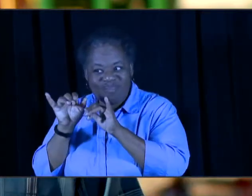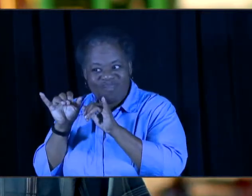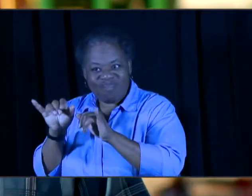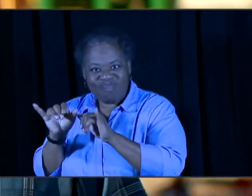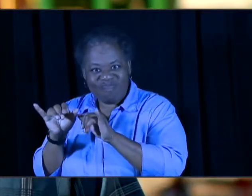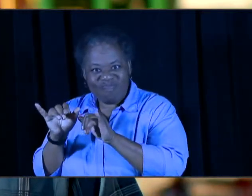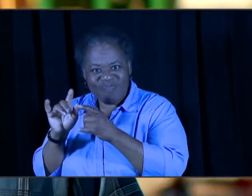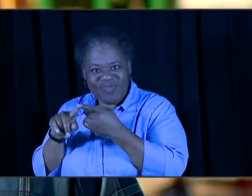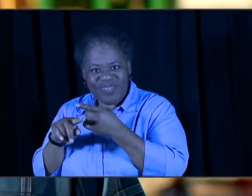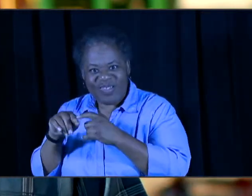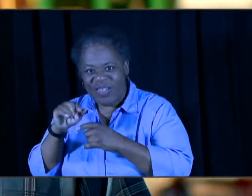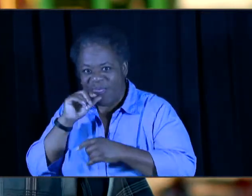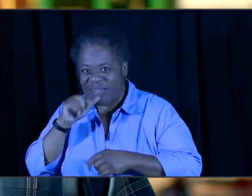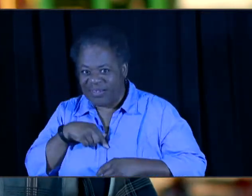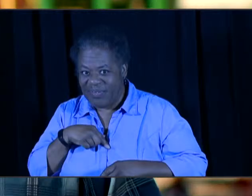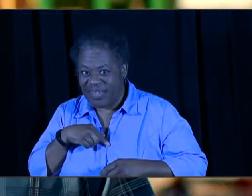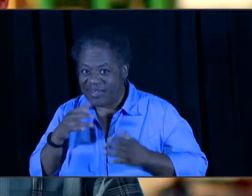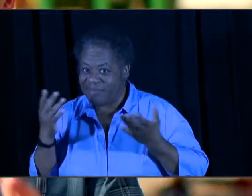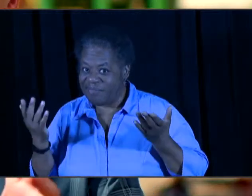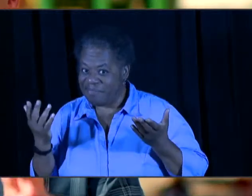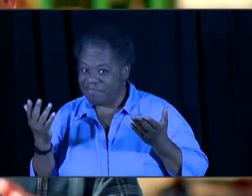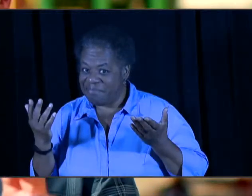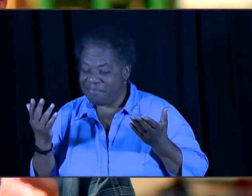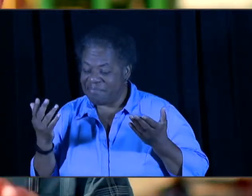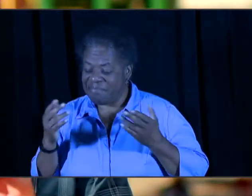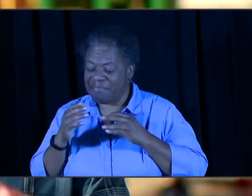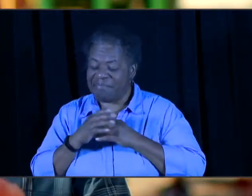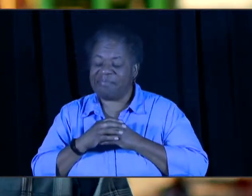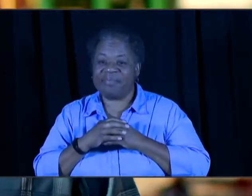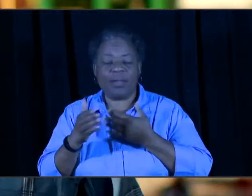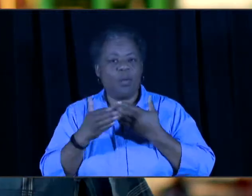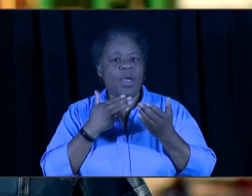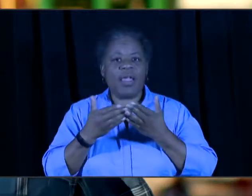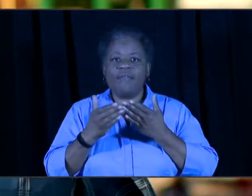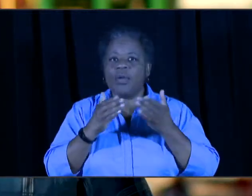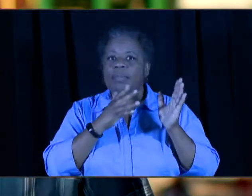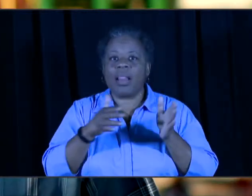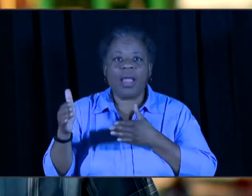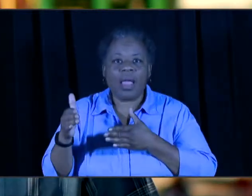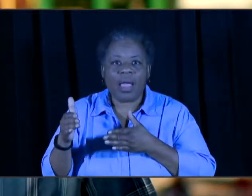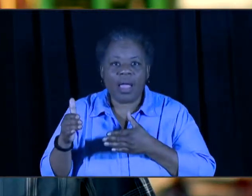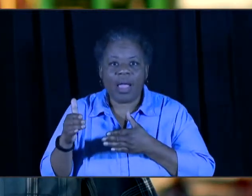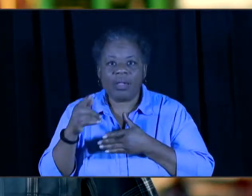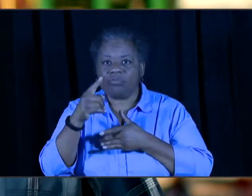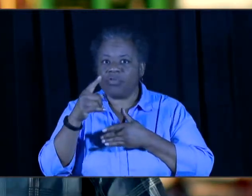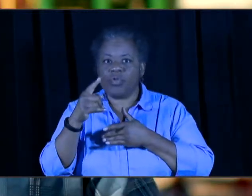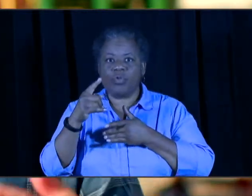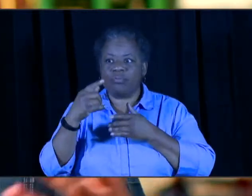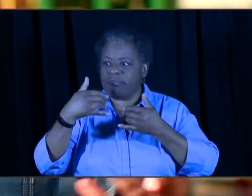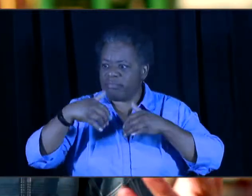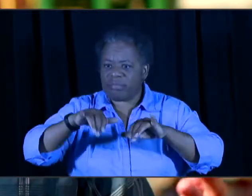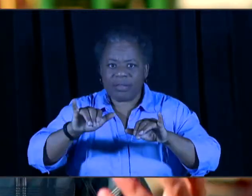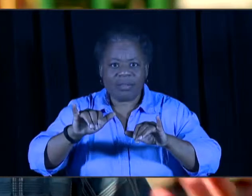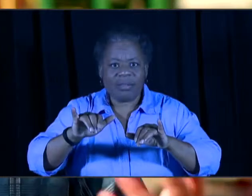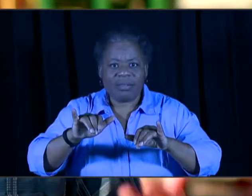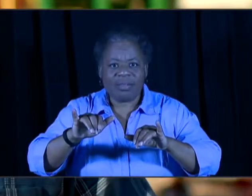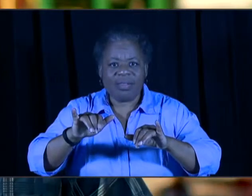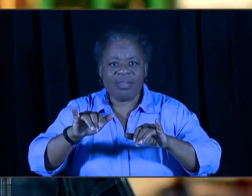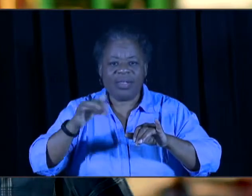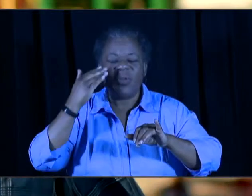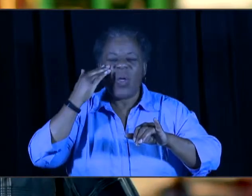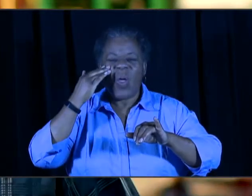till Thanksgiving. So whatever planning you still have yet to do, know that we're